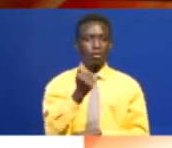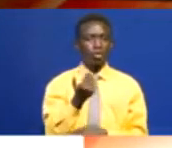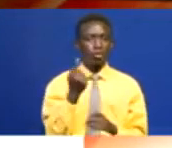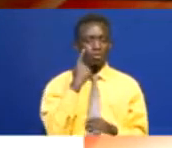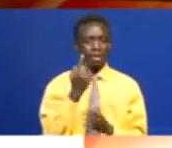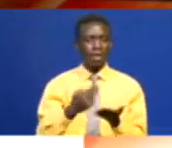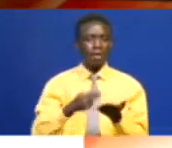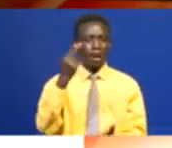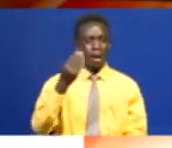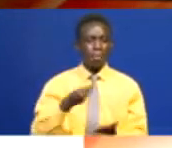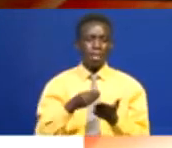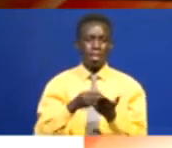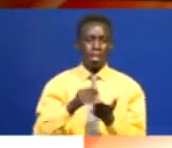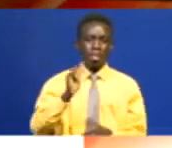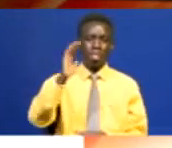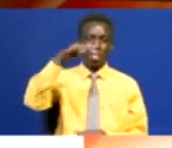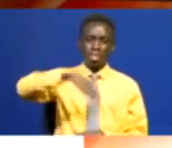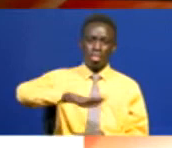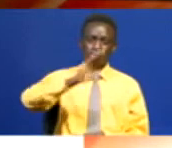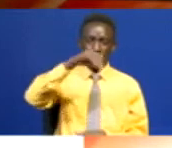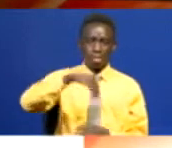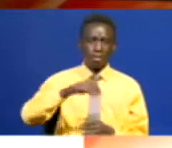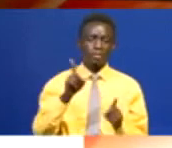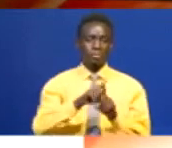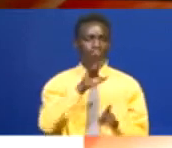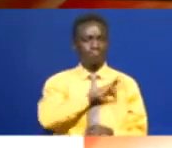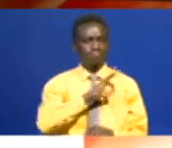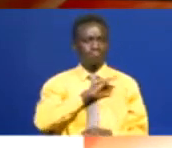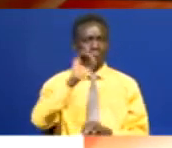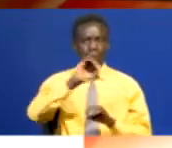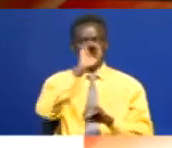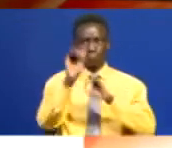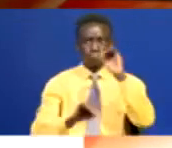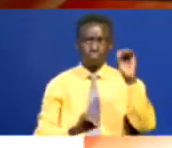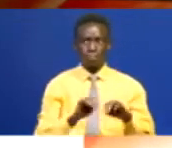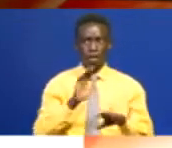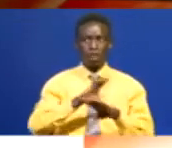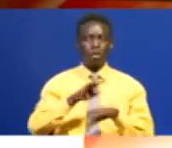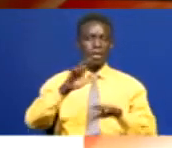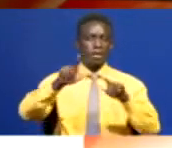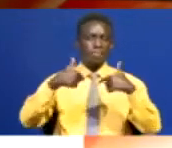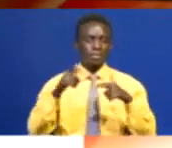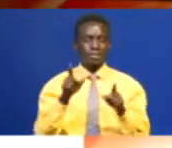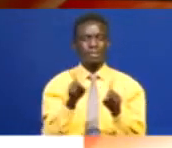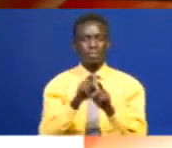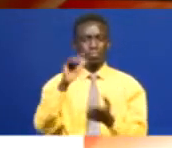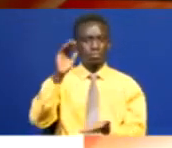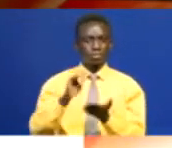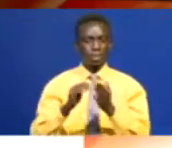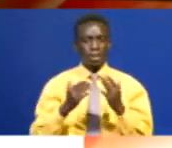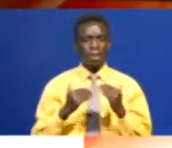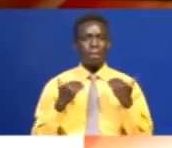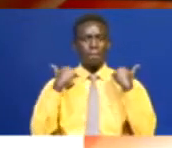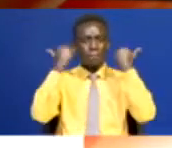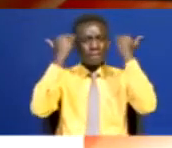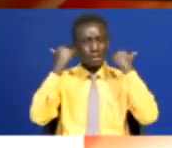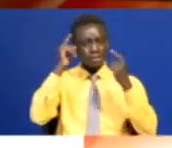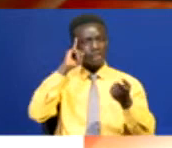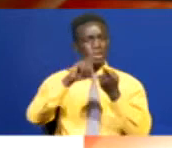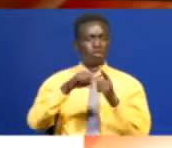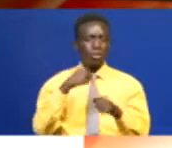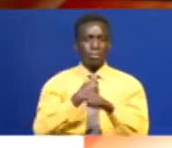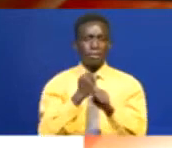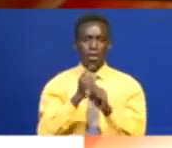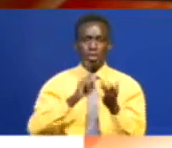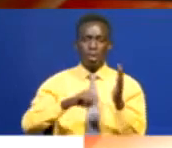and interest rates hurt consumer demand, reducing pressure on the central bank to tighten monetary policy.